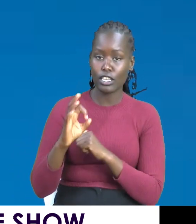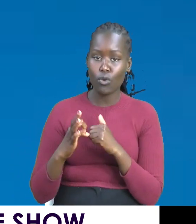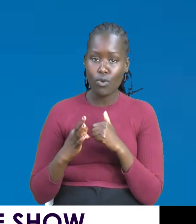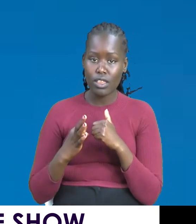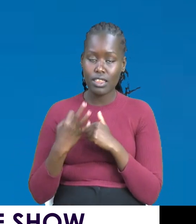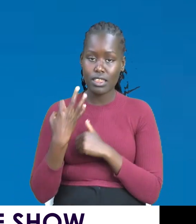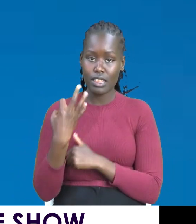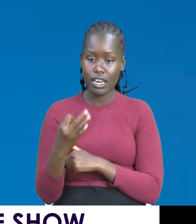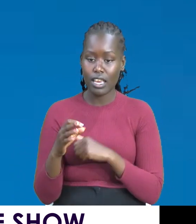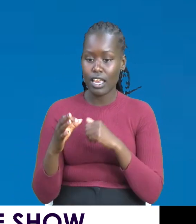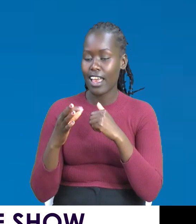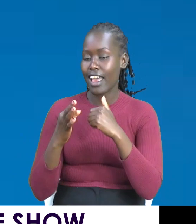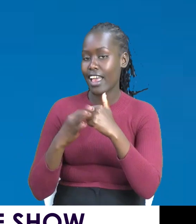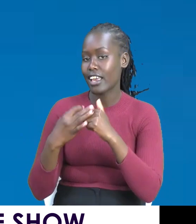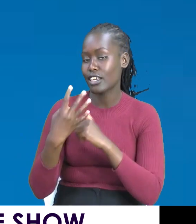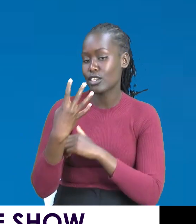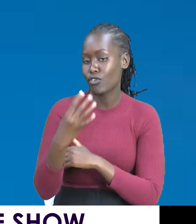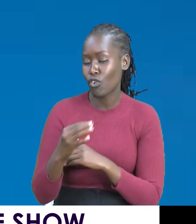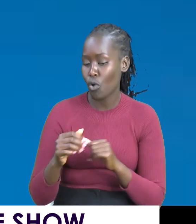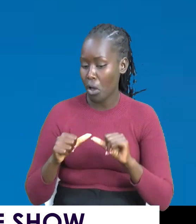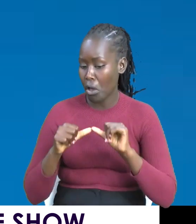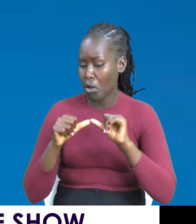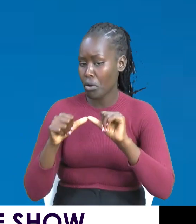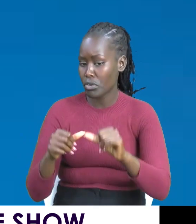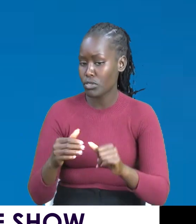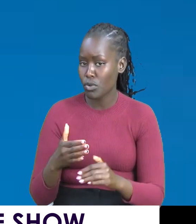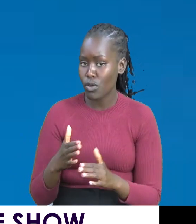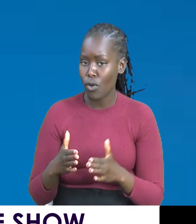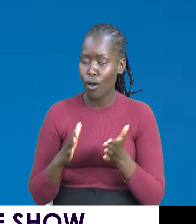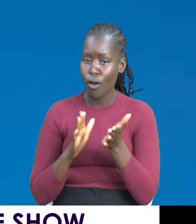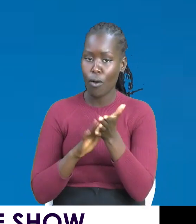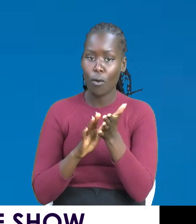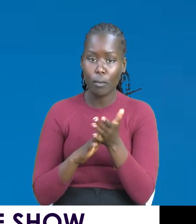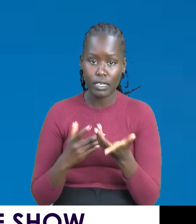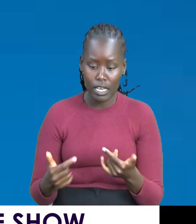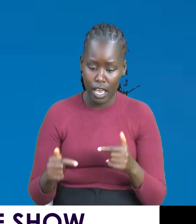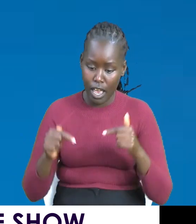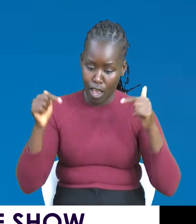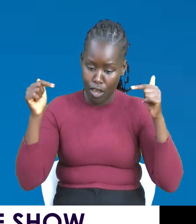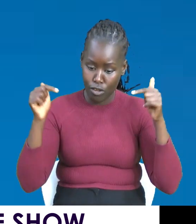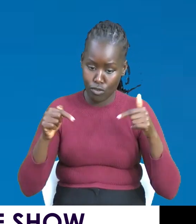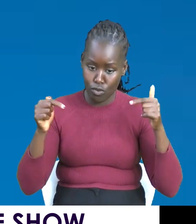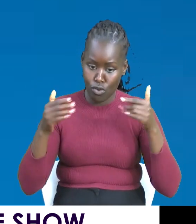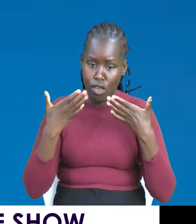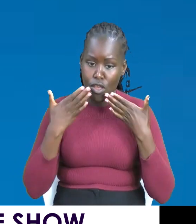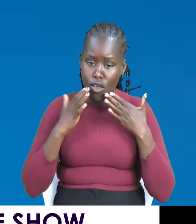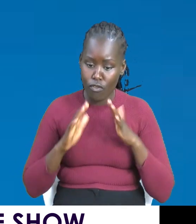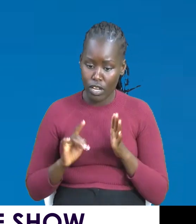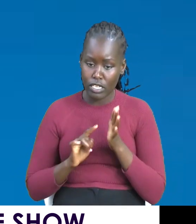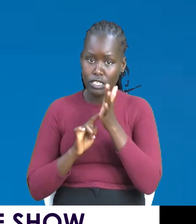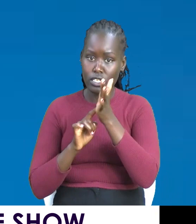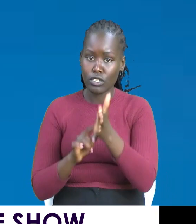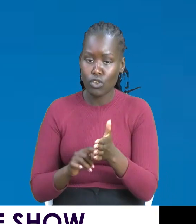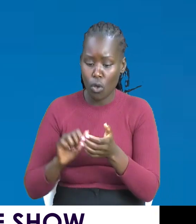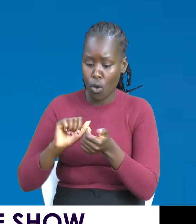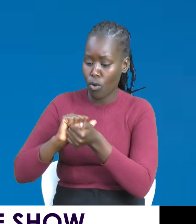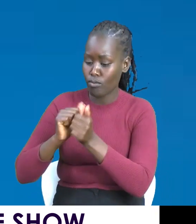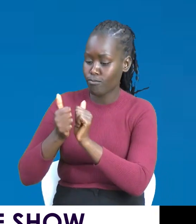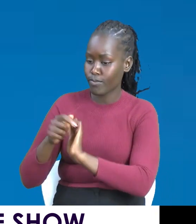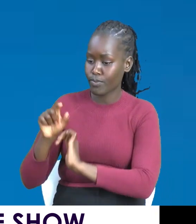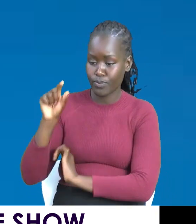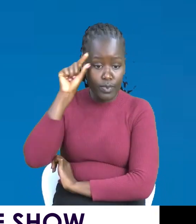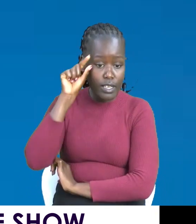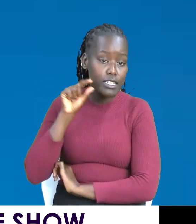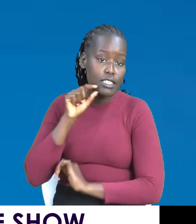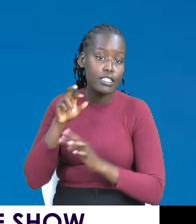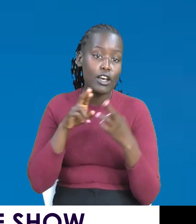011980384. Continue giving us your feedback. And today I'm winding up this show on twisted gender roles